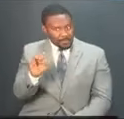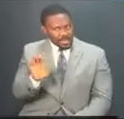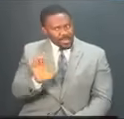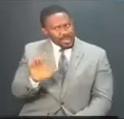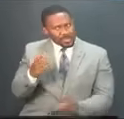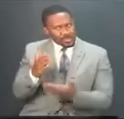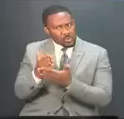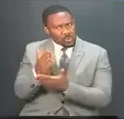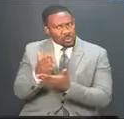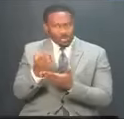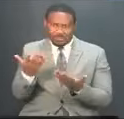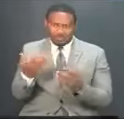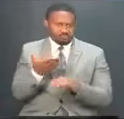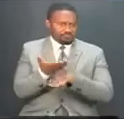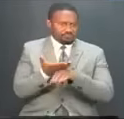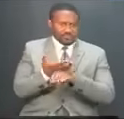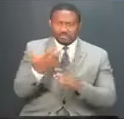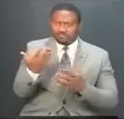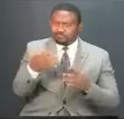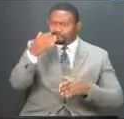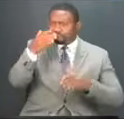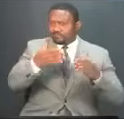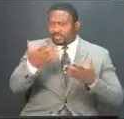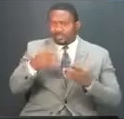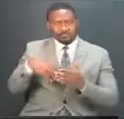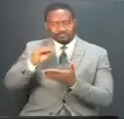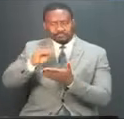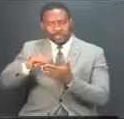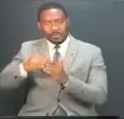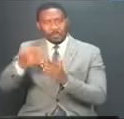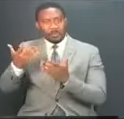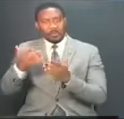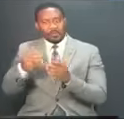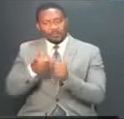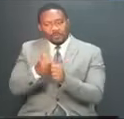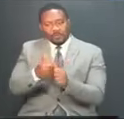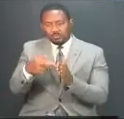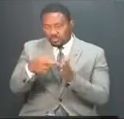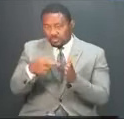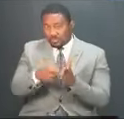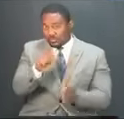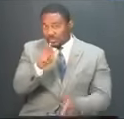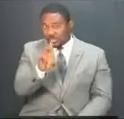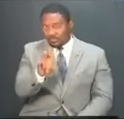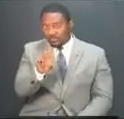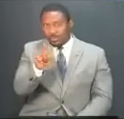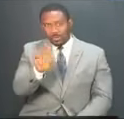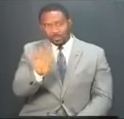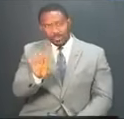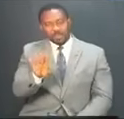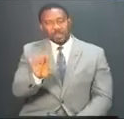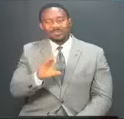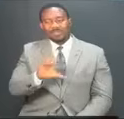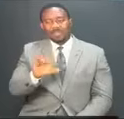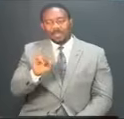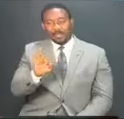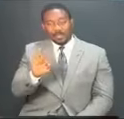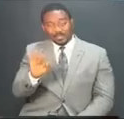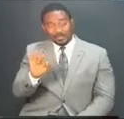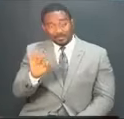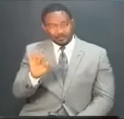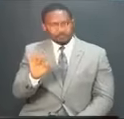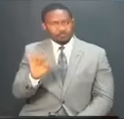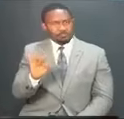right of appeal, such as an application under Rule 27(1)(b) of CI 19, it